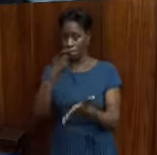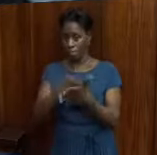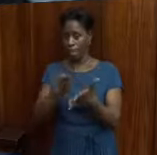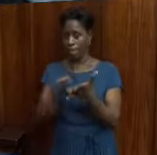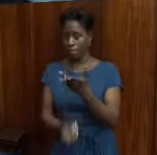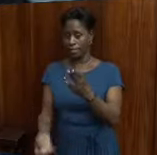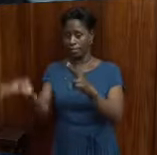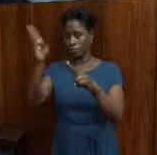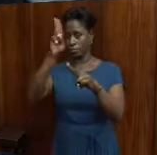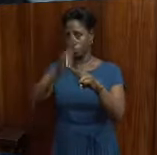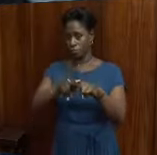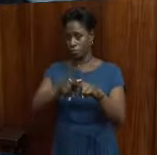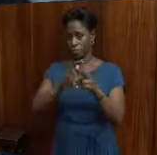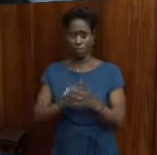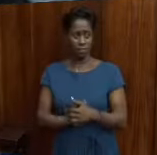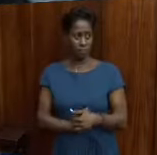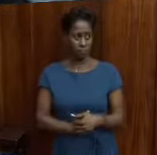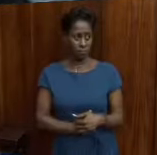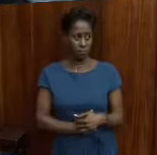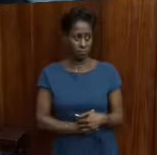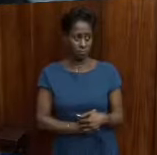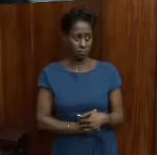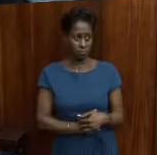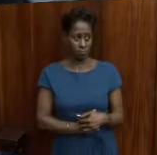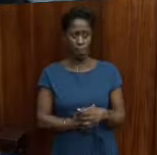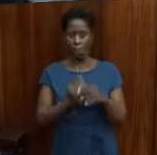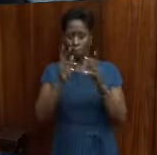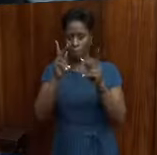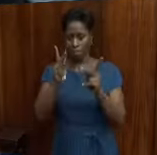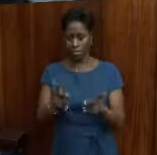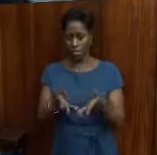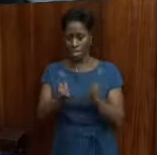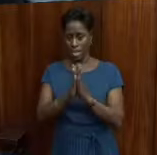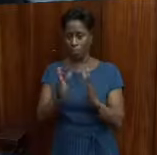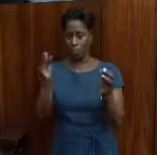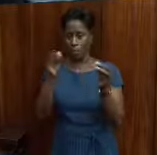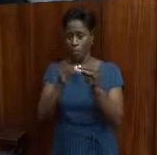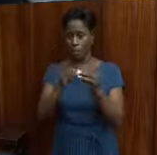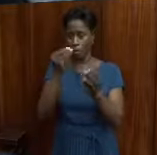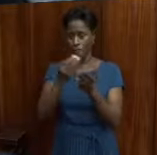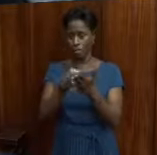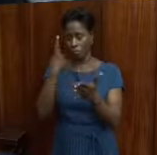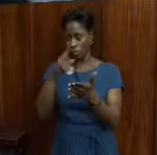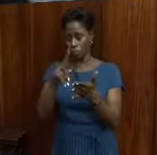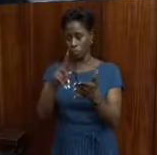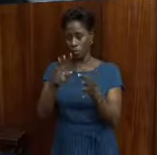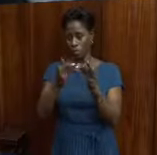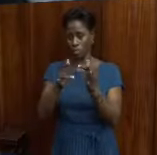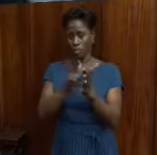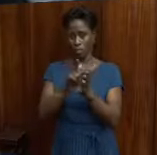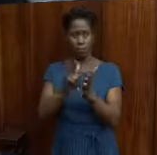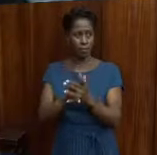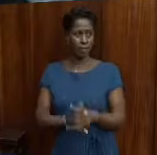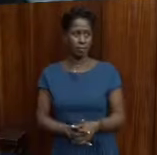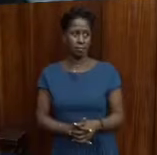Speaker, the legal firm which was retained as SLASPA's external counsel was paid an addition